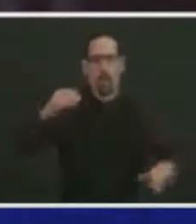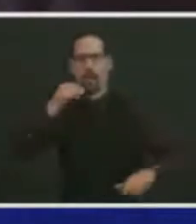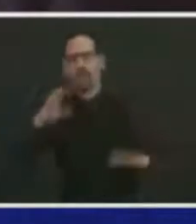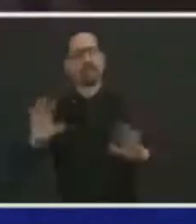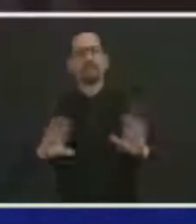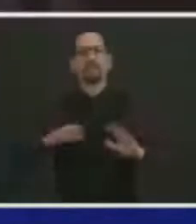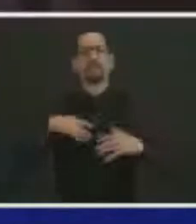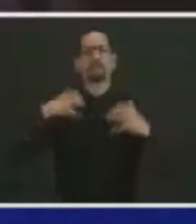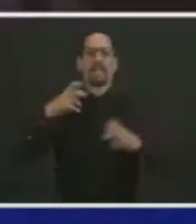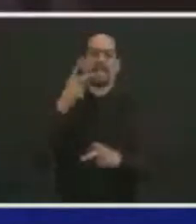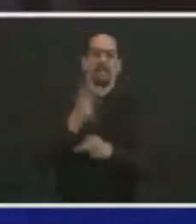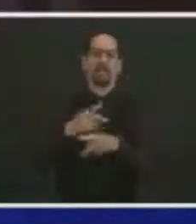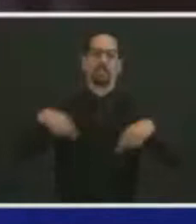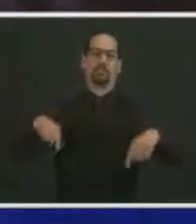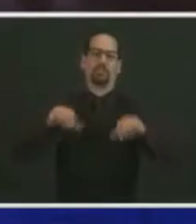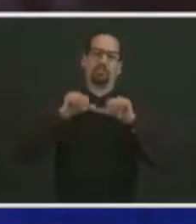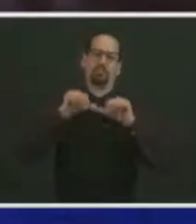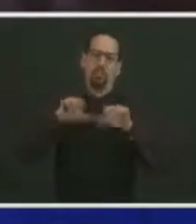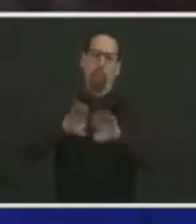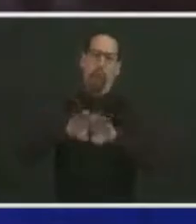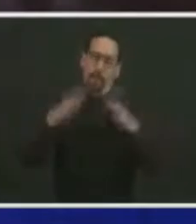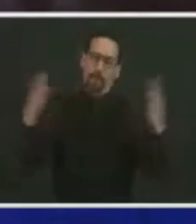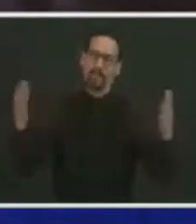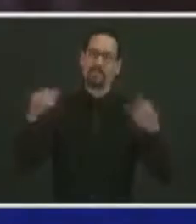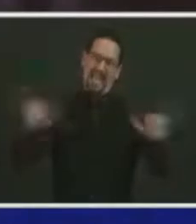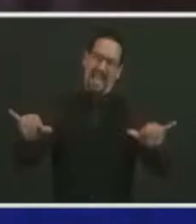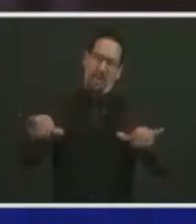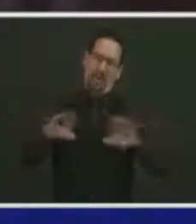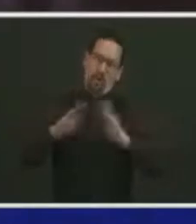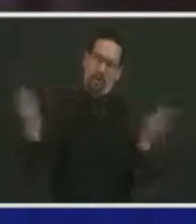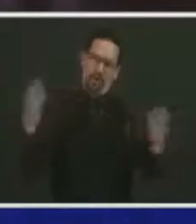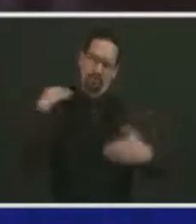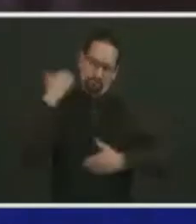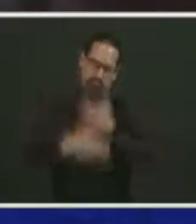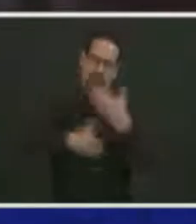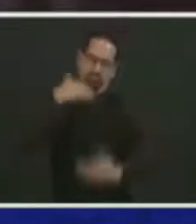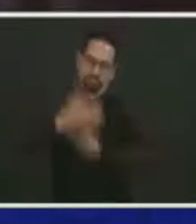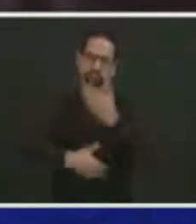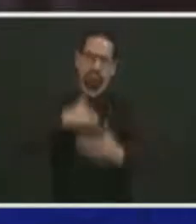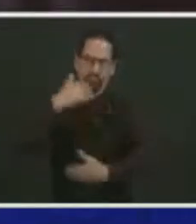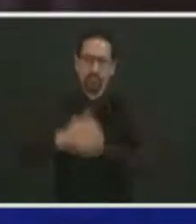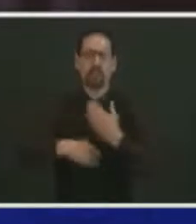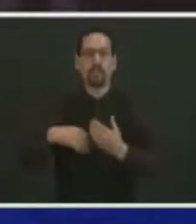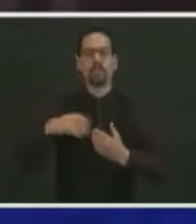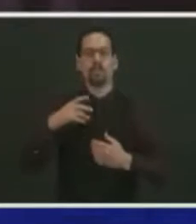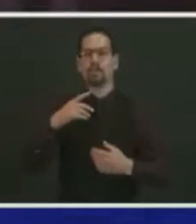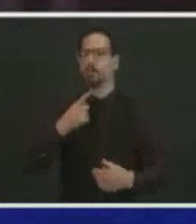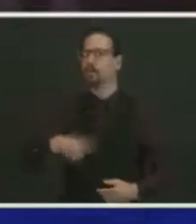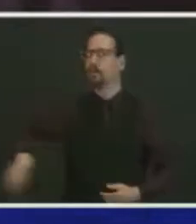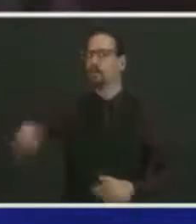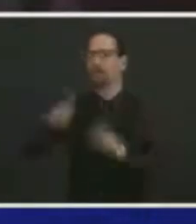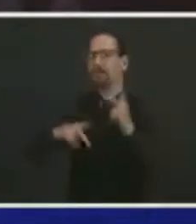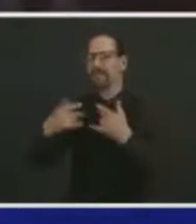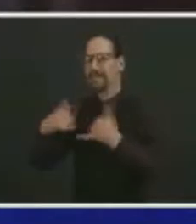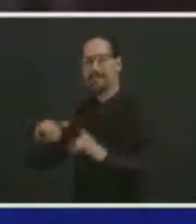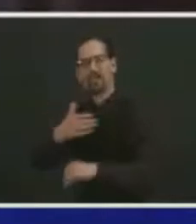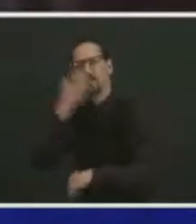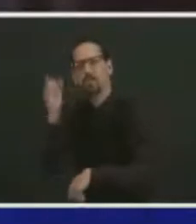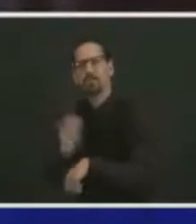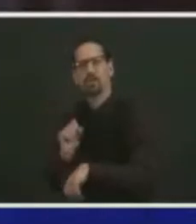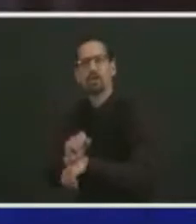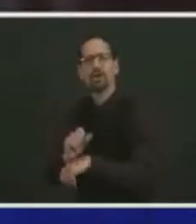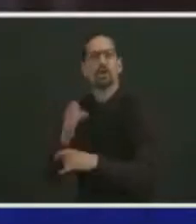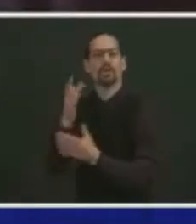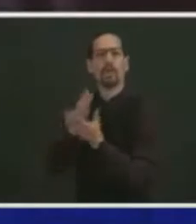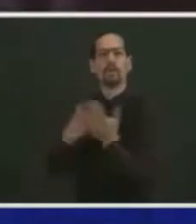Having lived through what we've lived through in these past few months, the number of people who are still out of work, businesses that have closed, we never